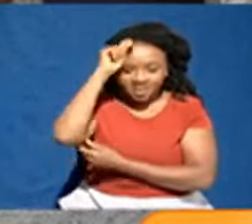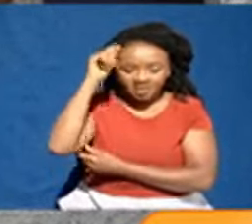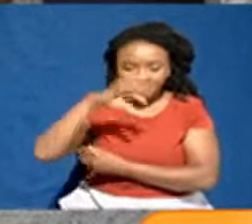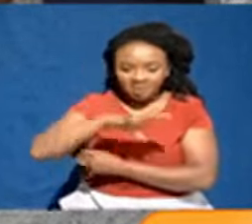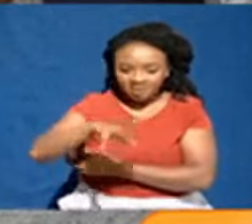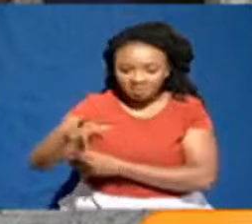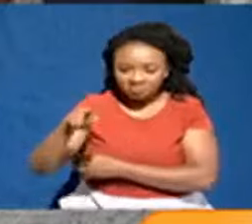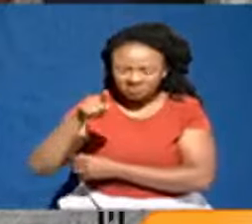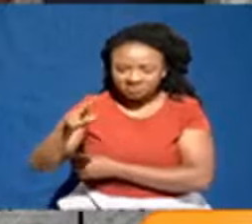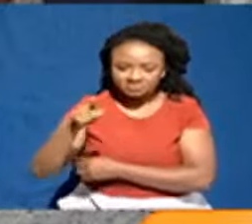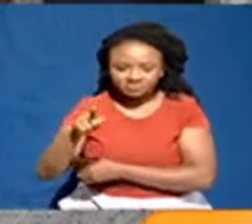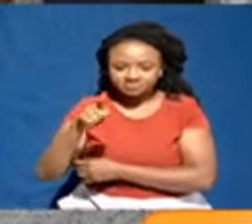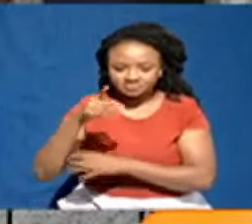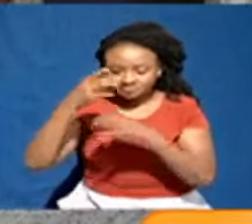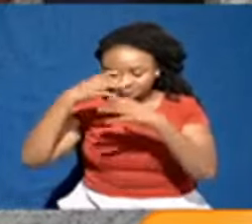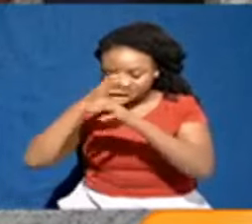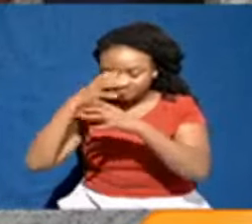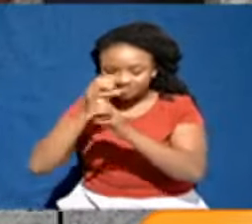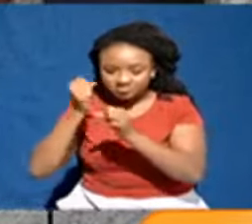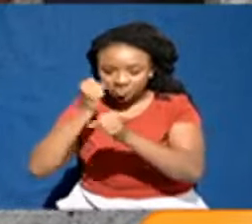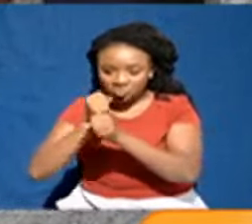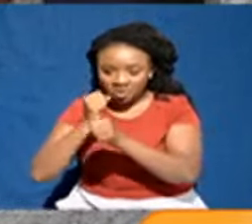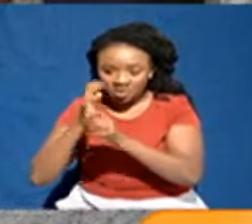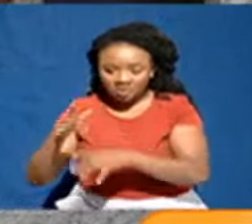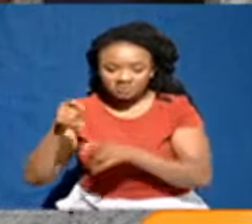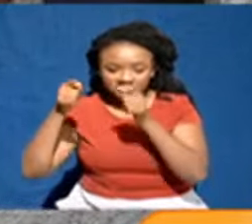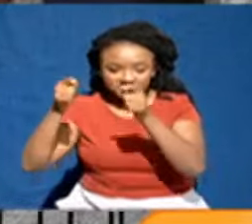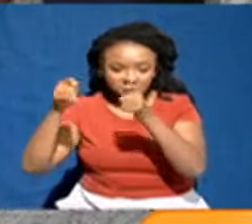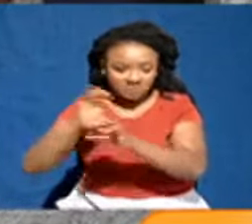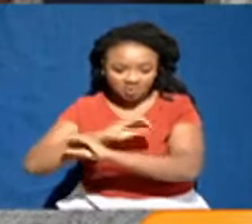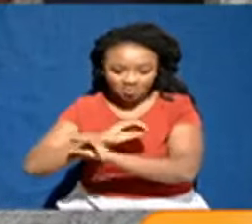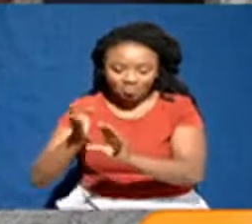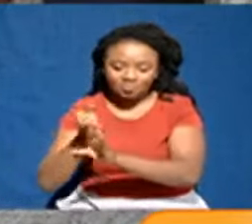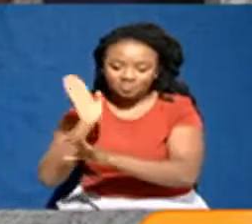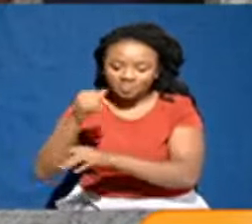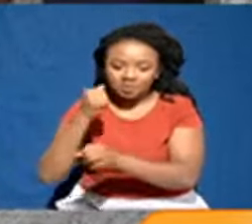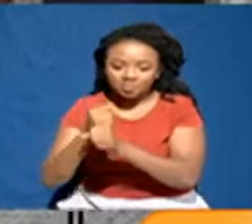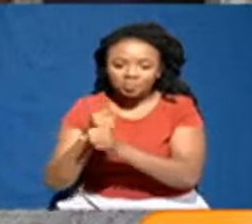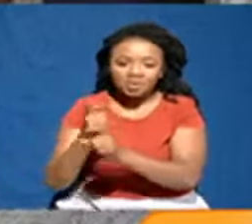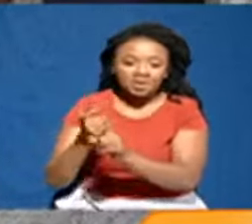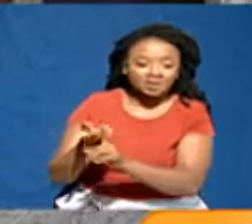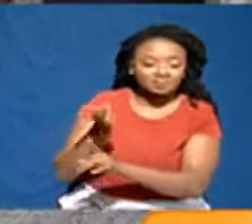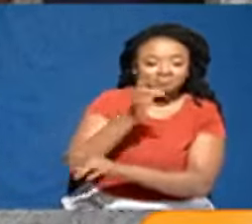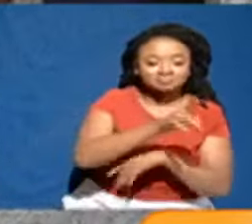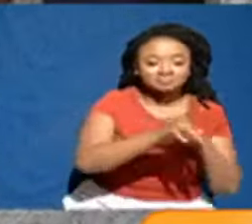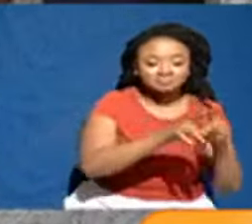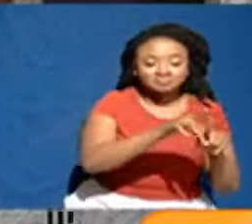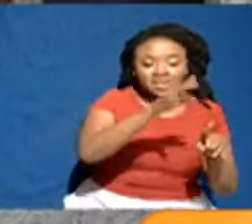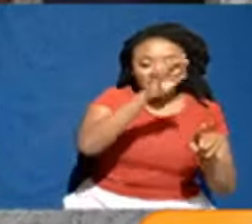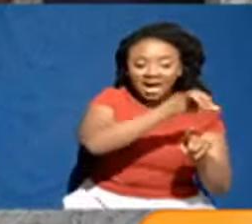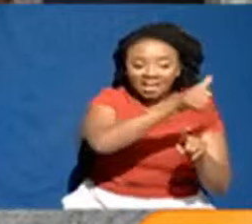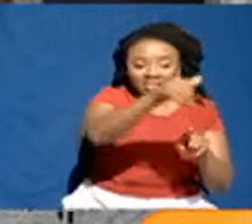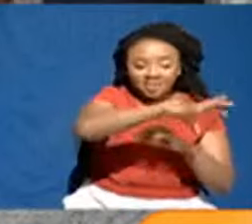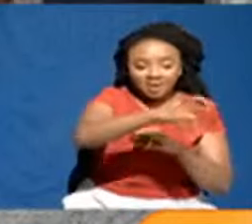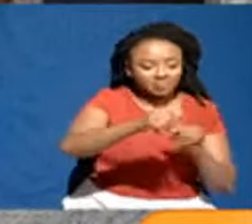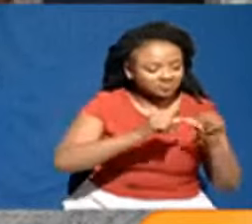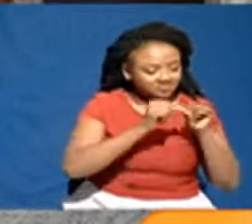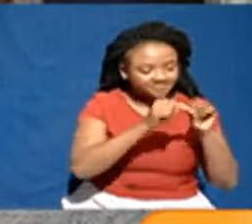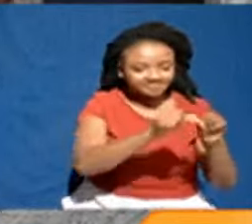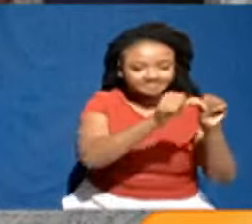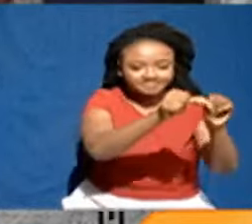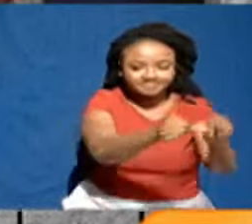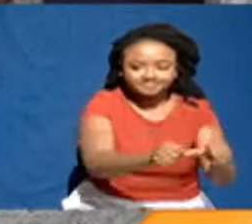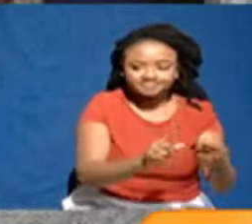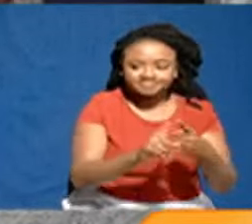on, and come Monday, we are escalating the strike in Kenya Medical Research